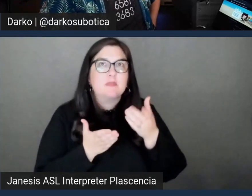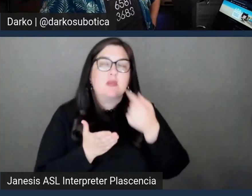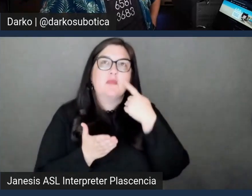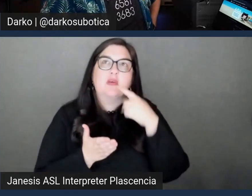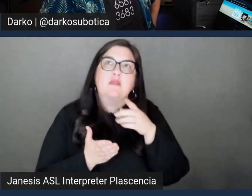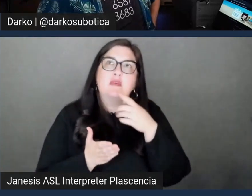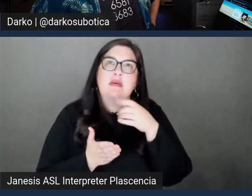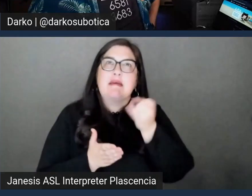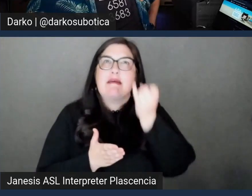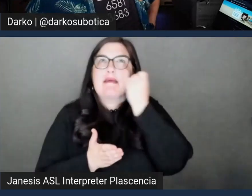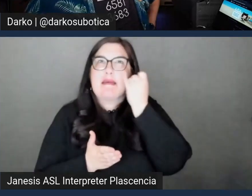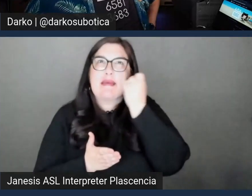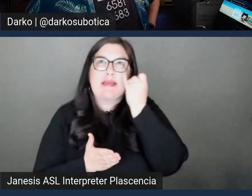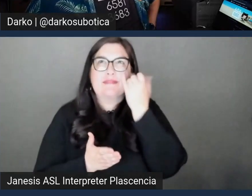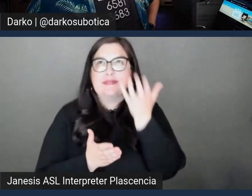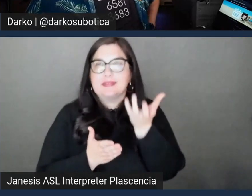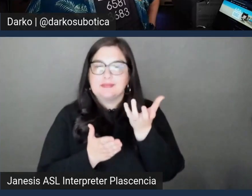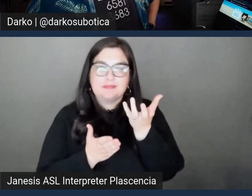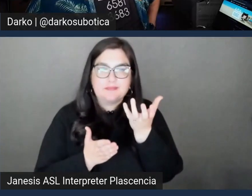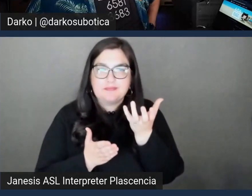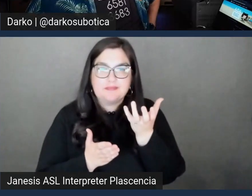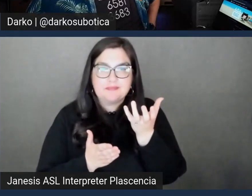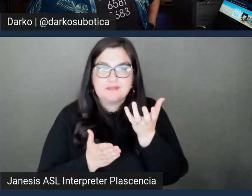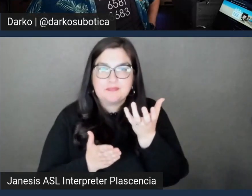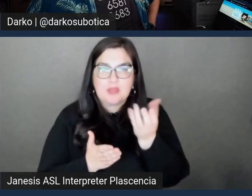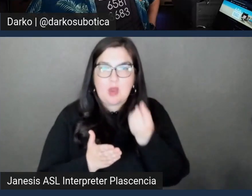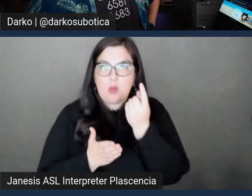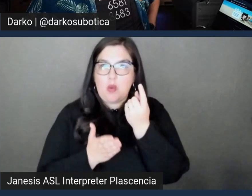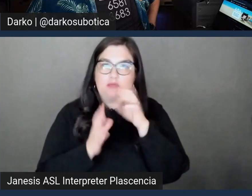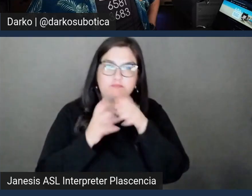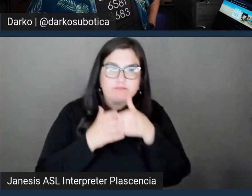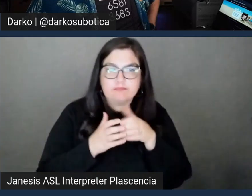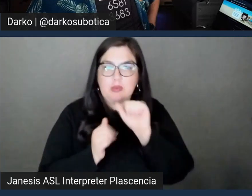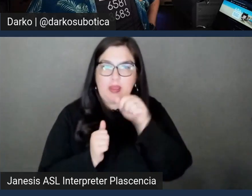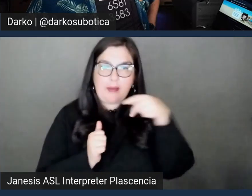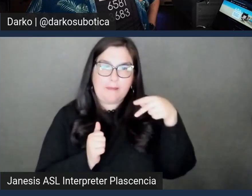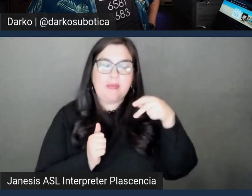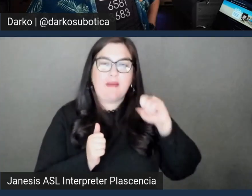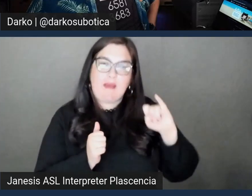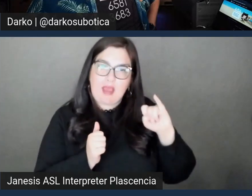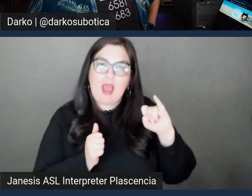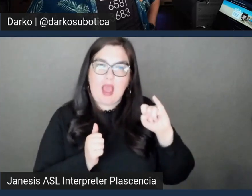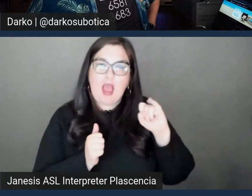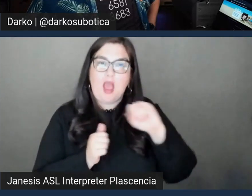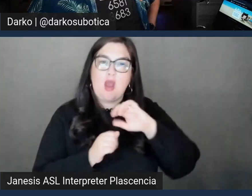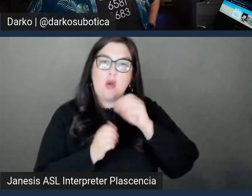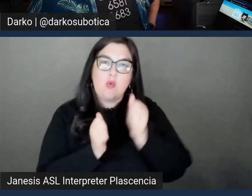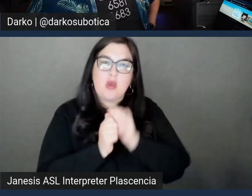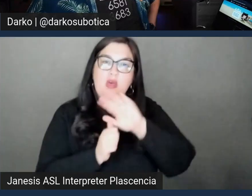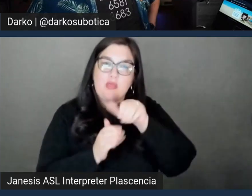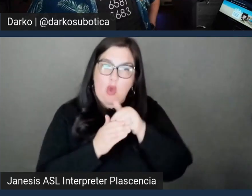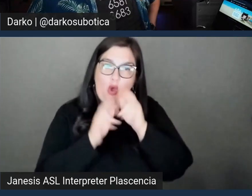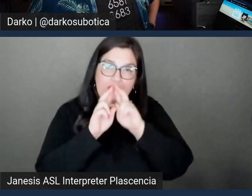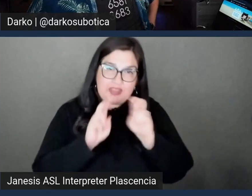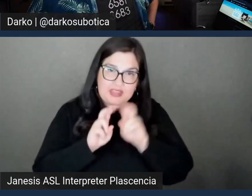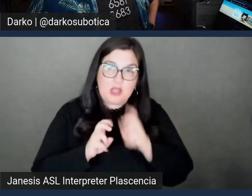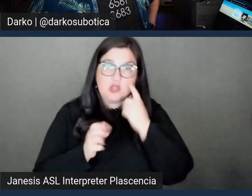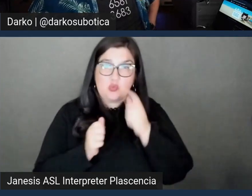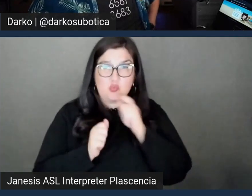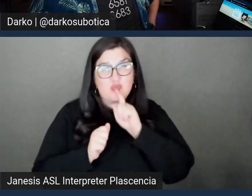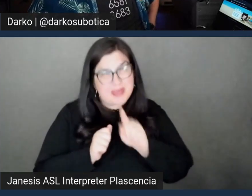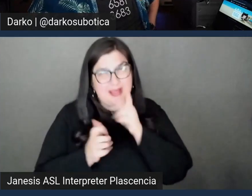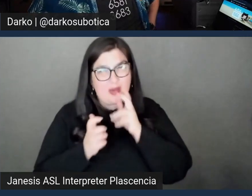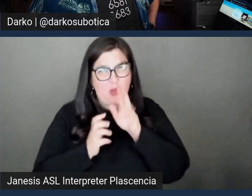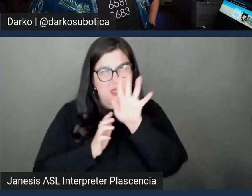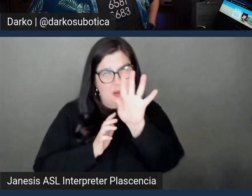case you find like you want this bundled API with all the analytics, available to you, you want to really pick and choose what